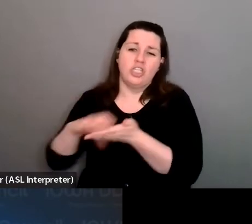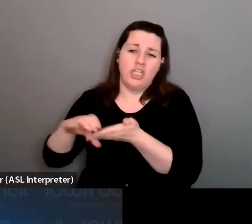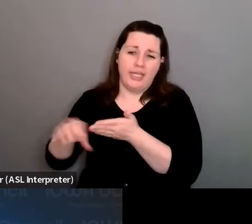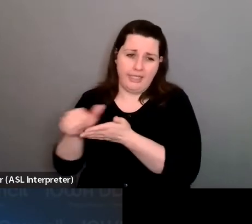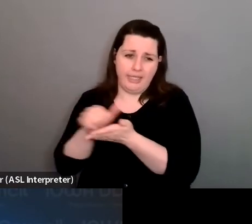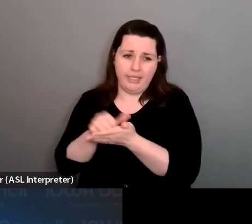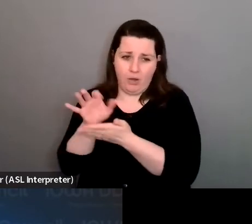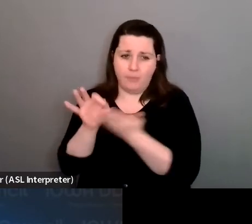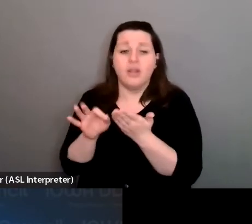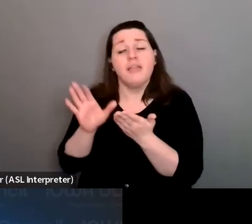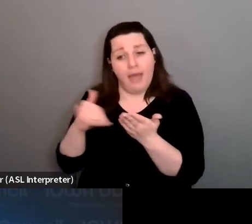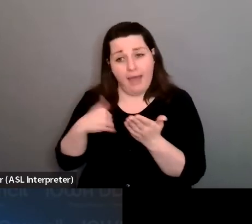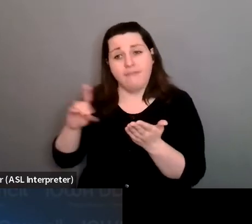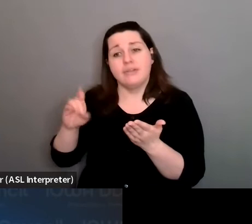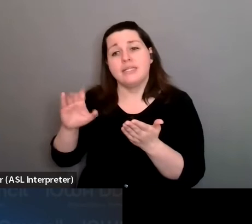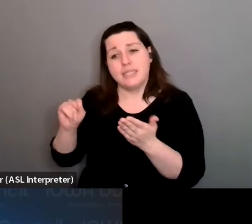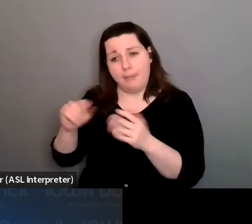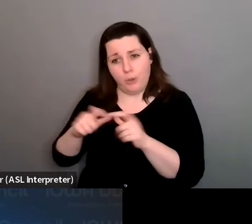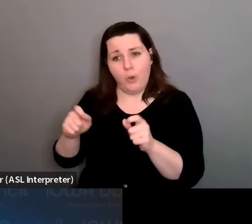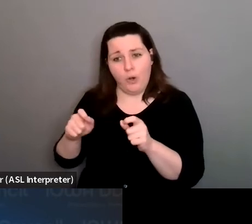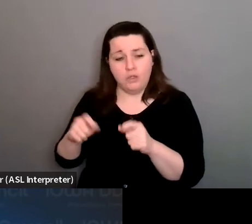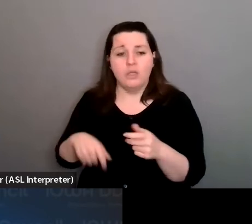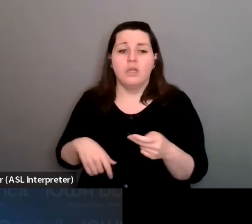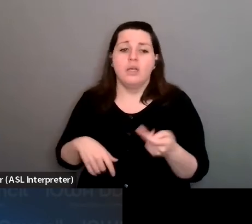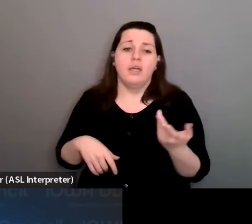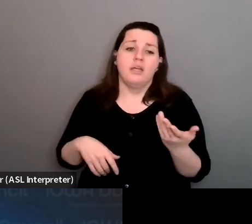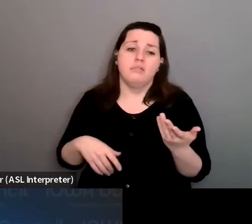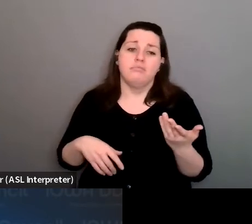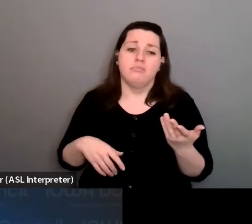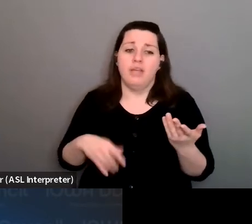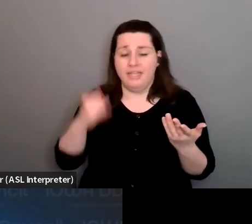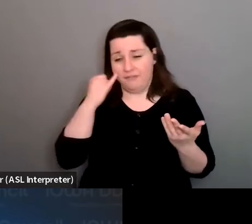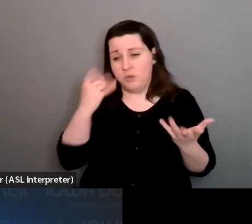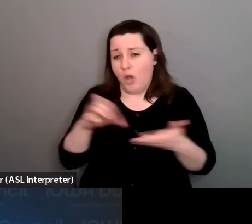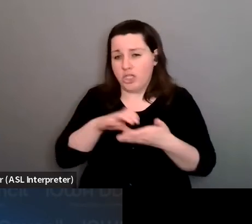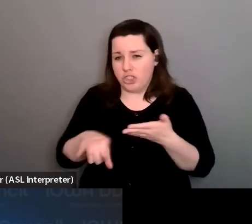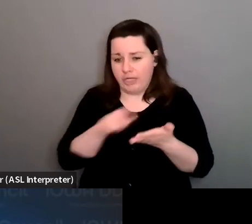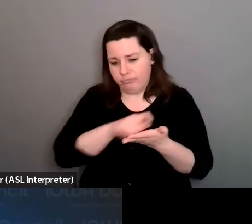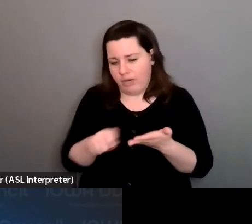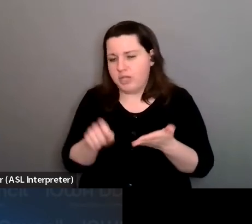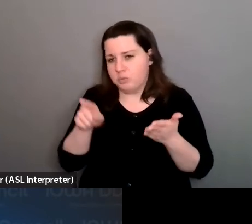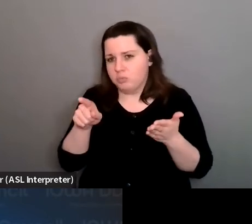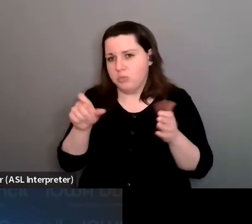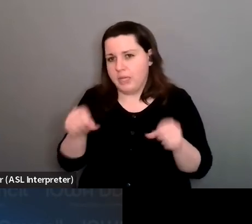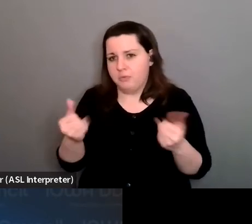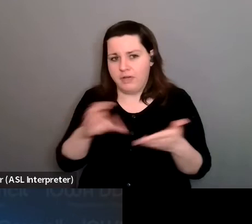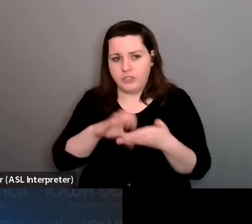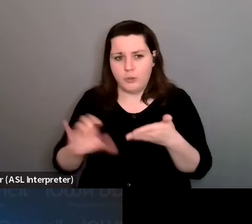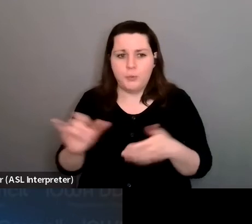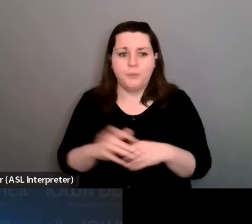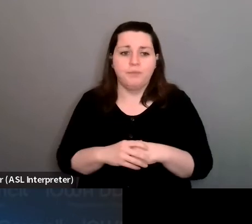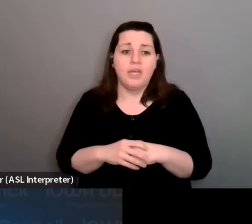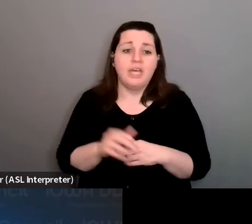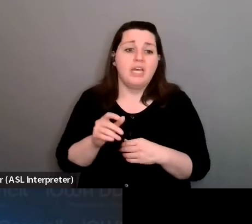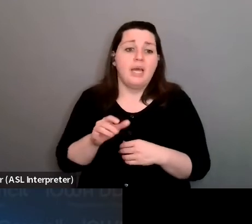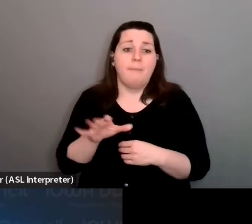a debit card and optional checks if you want the ability to write a check. And then you can either choose one